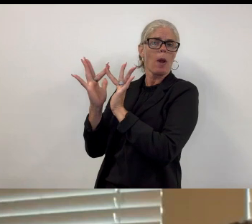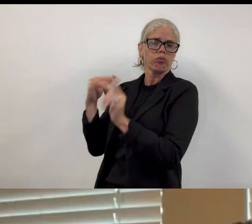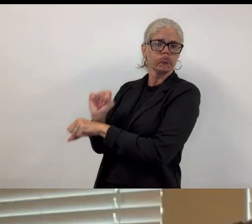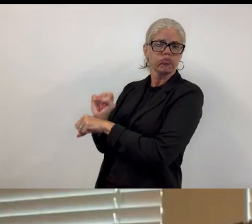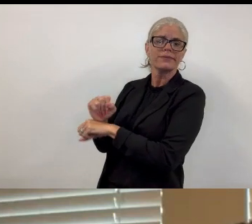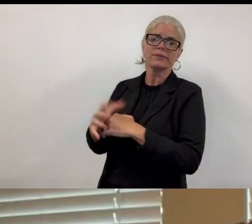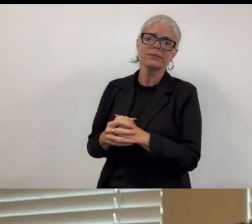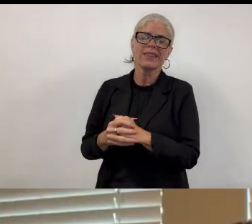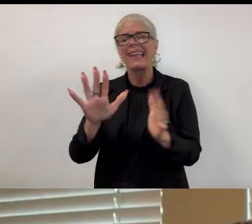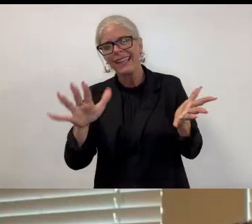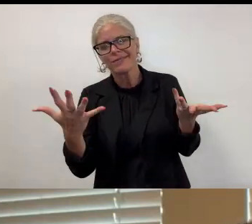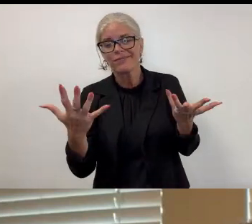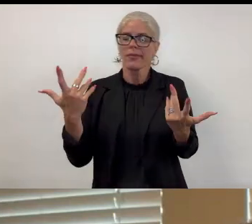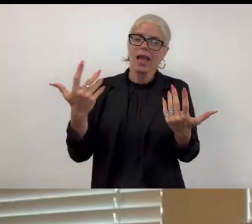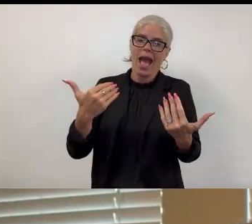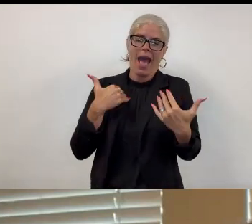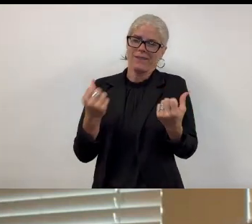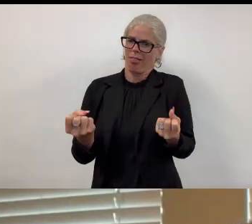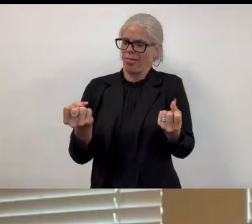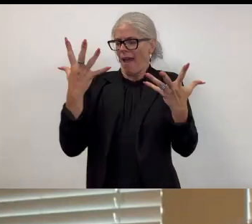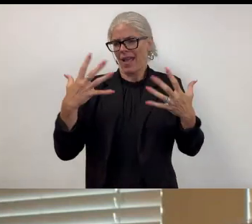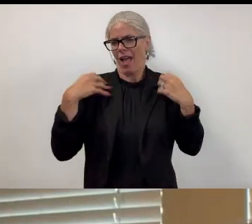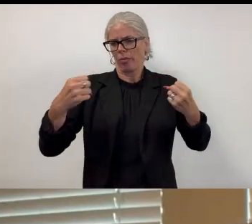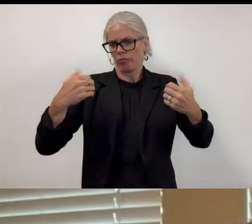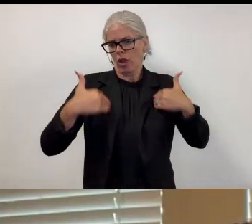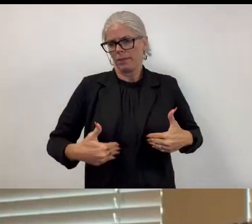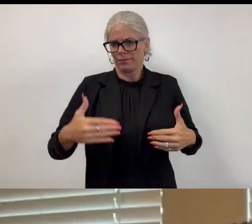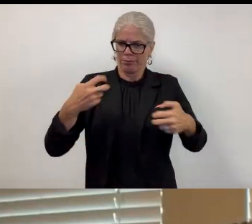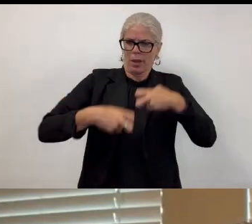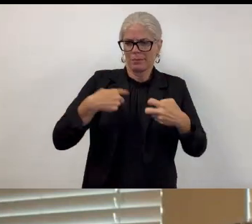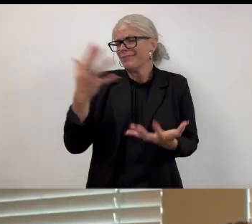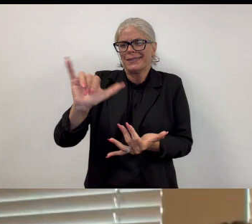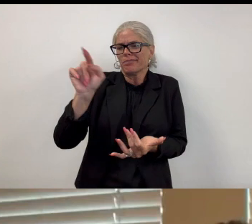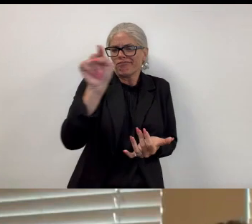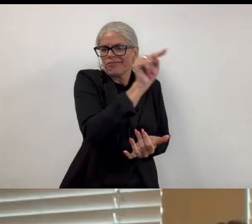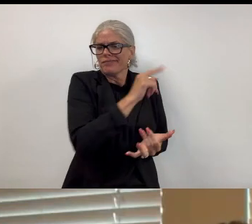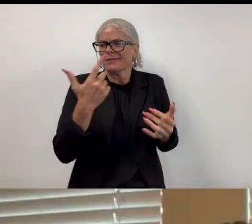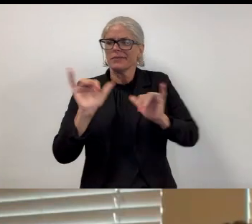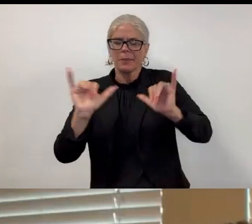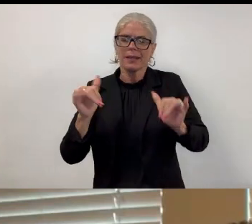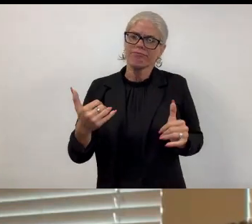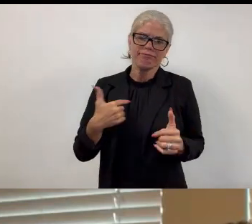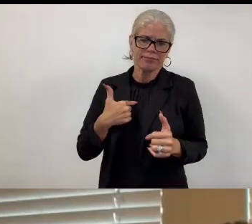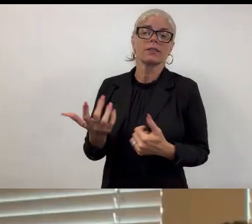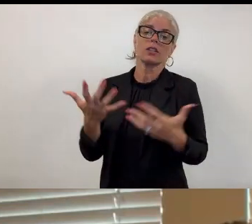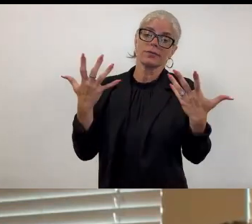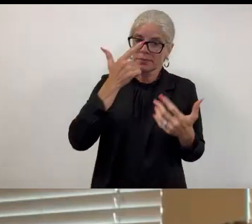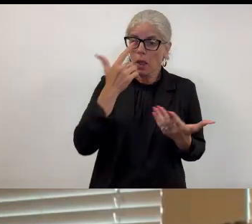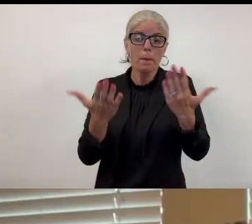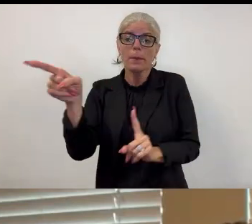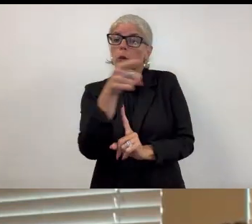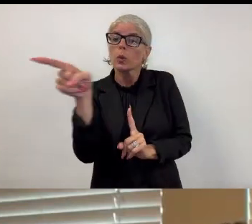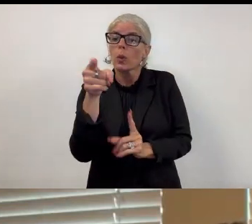remotely. Unfortunately, I do have a lot of health challenges that I'm sure a lot of us on this call either experience